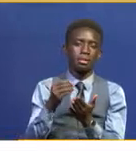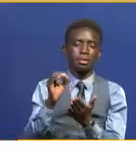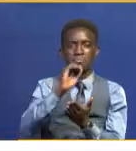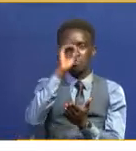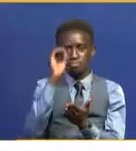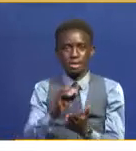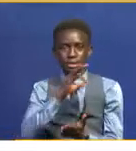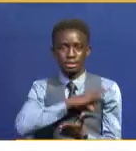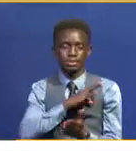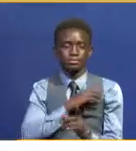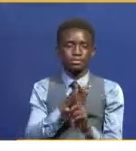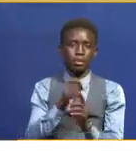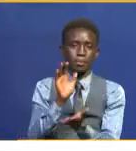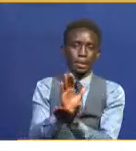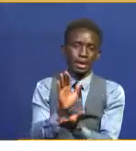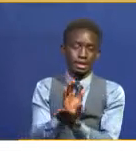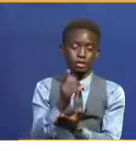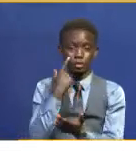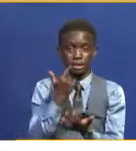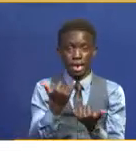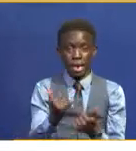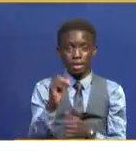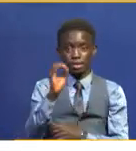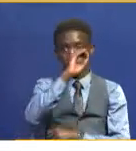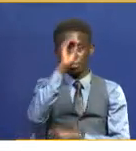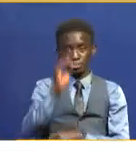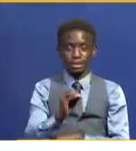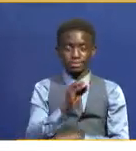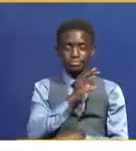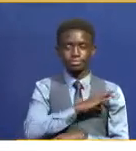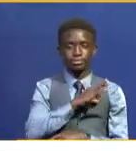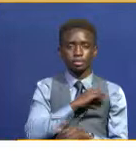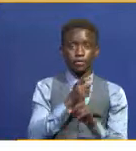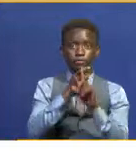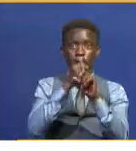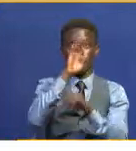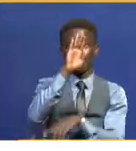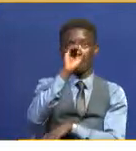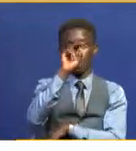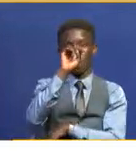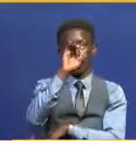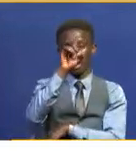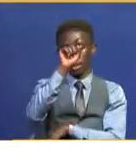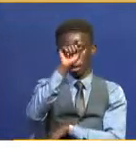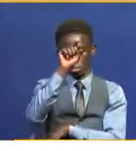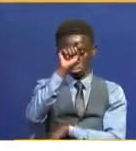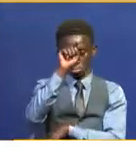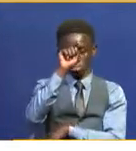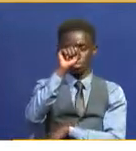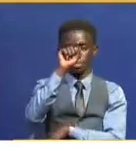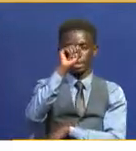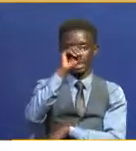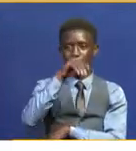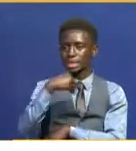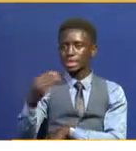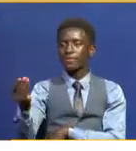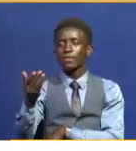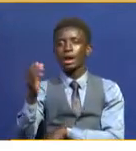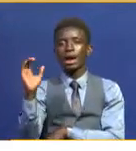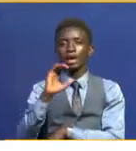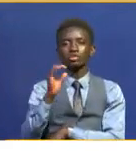now the interest rates that we can actually be able to get from bonds, and which we will eventually give our clients